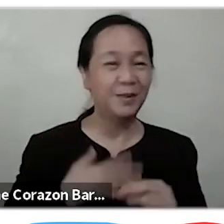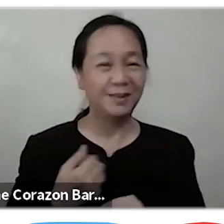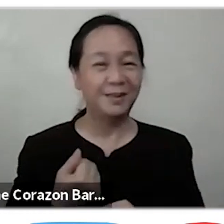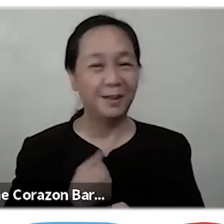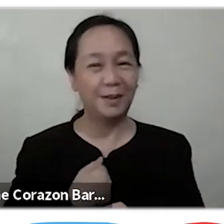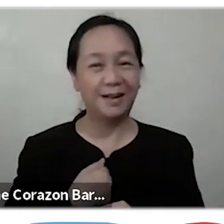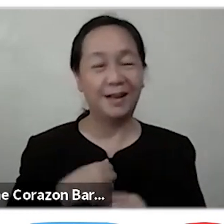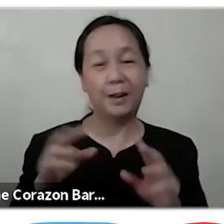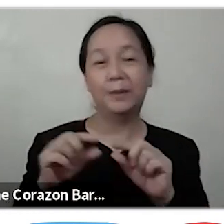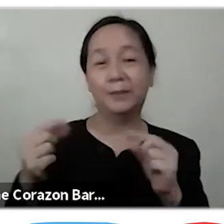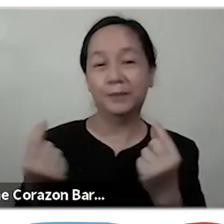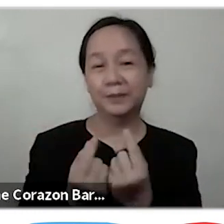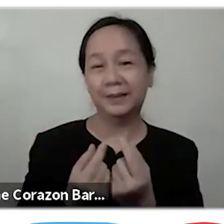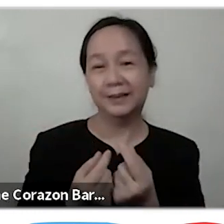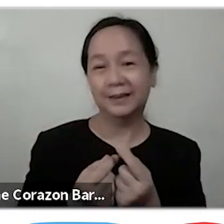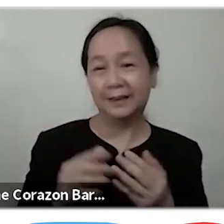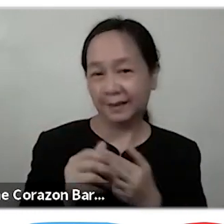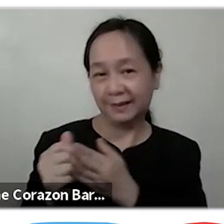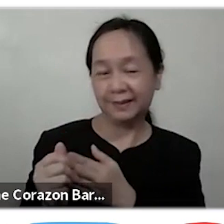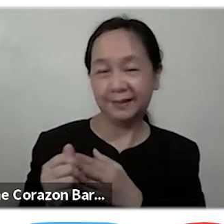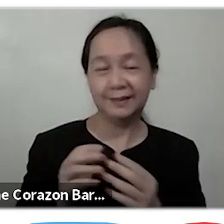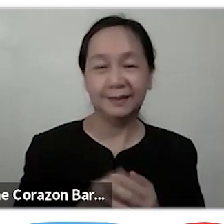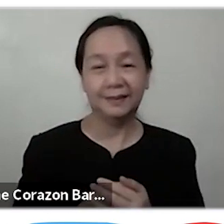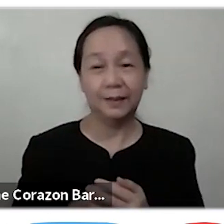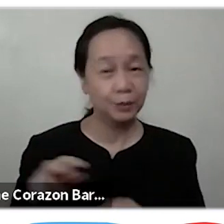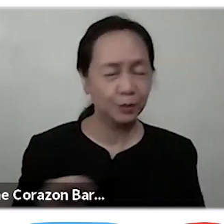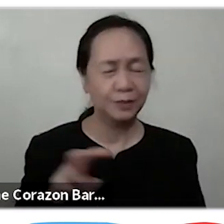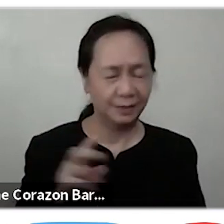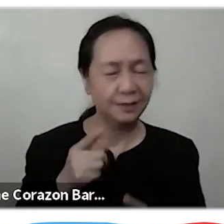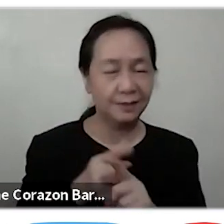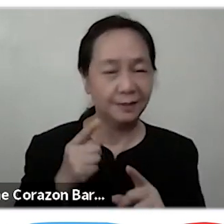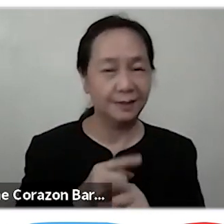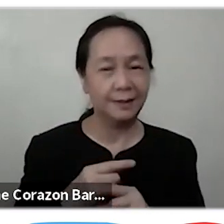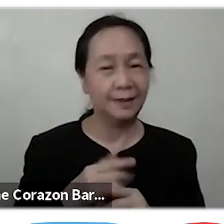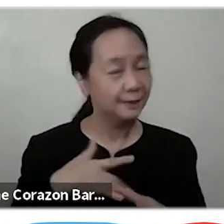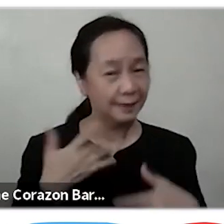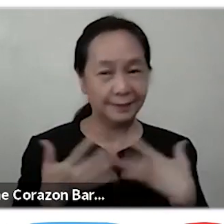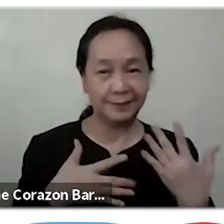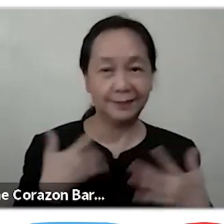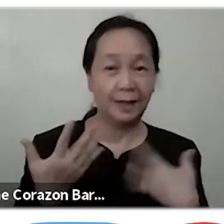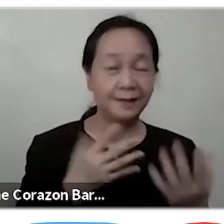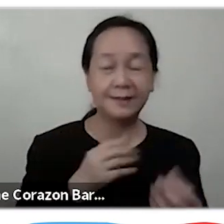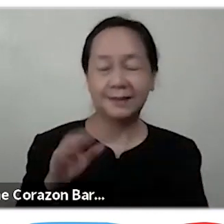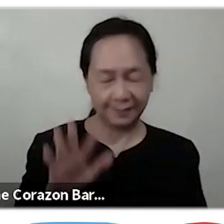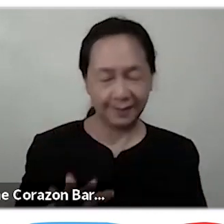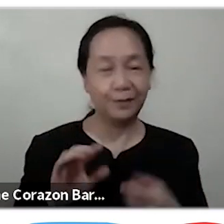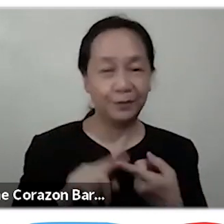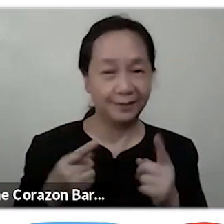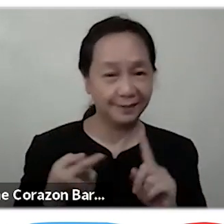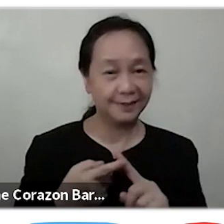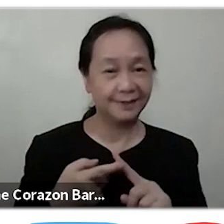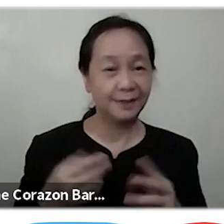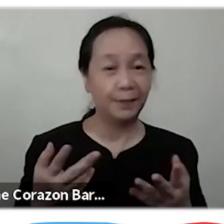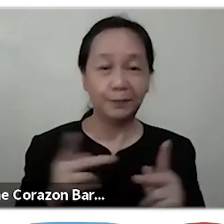mentor. So the journey was really exciting, child friendly, and it was the space